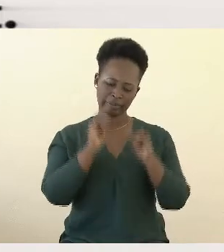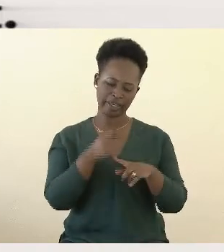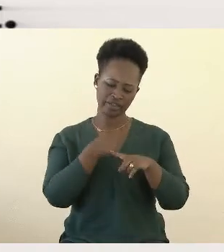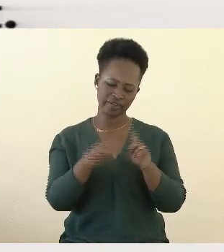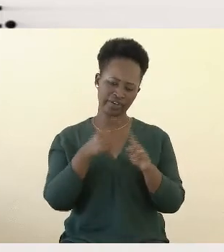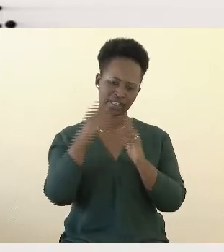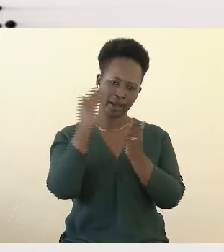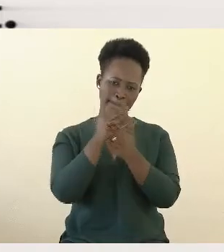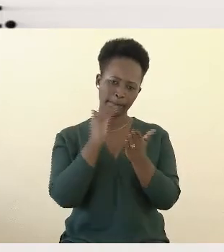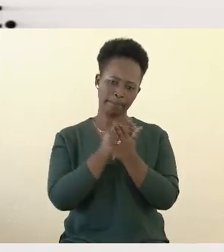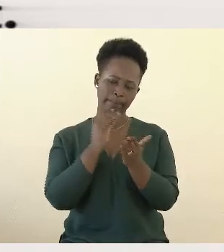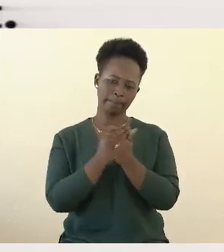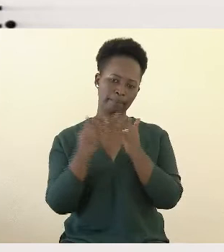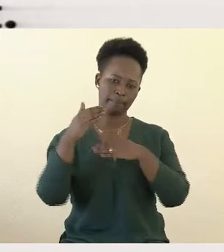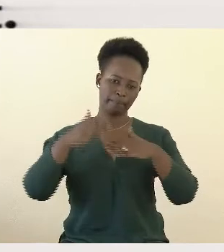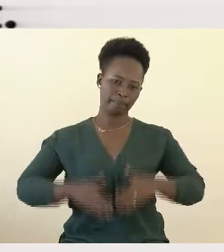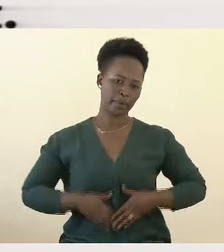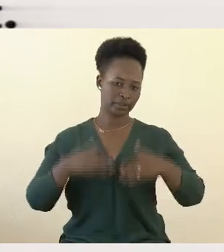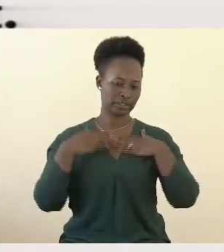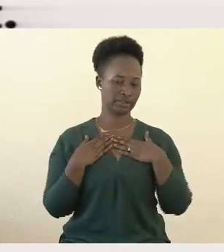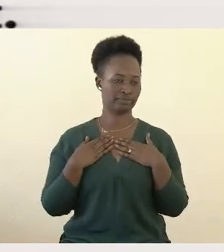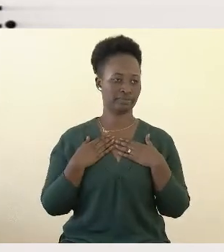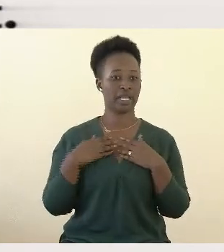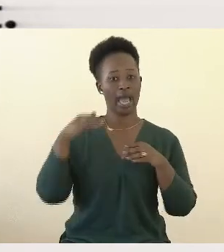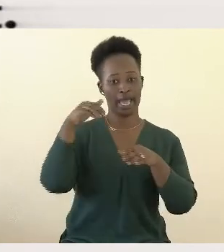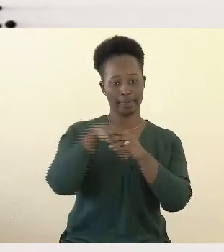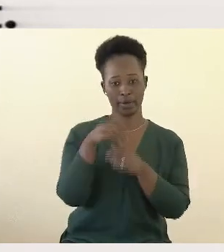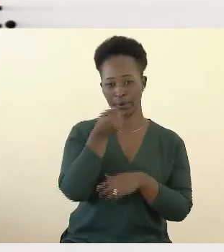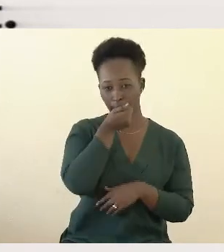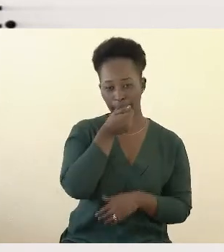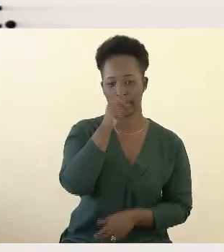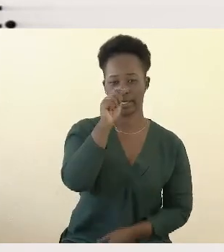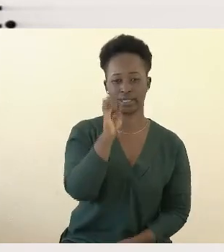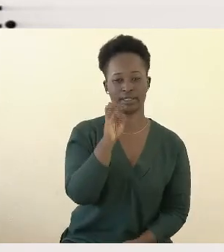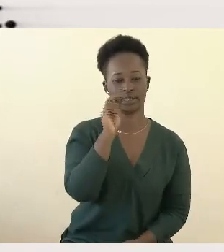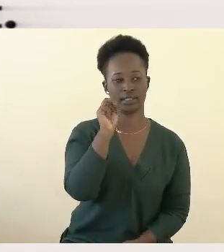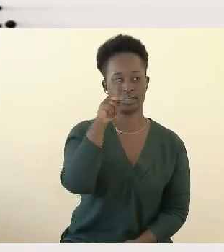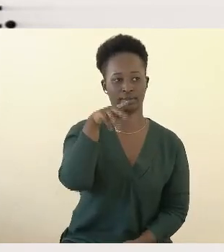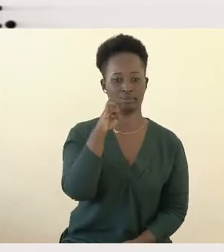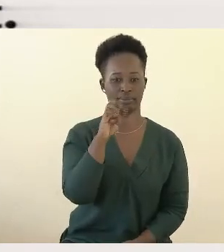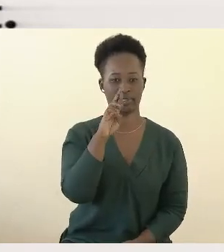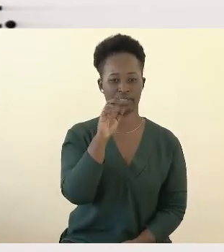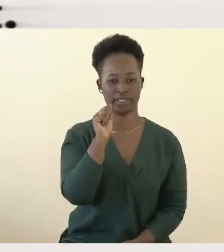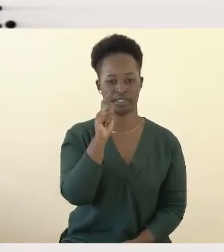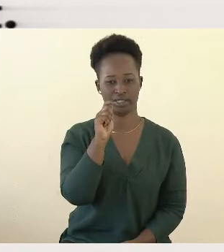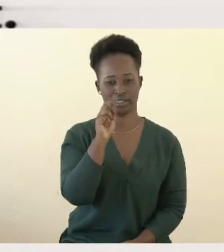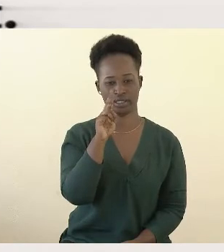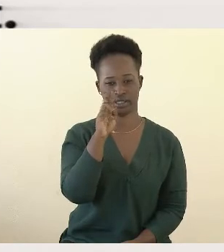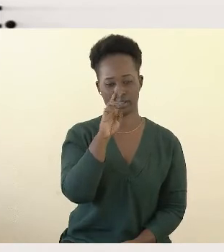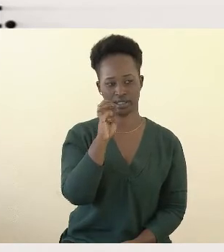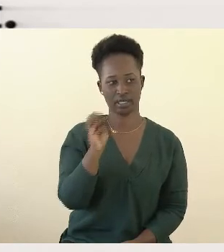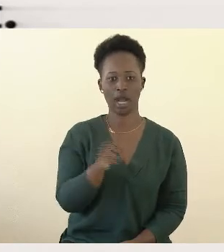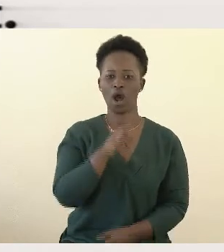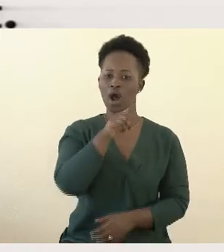These aspects include temperature. I know everybody knows our body temperature must not